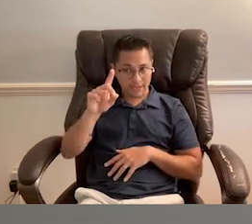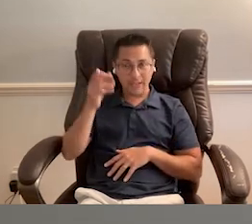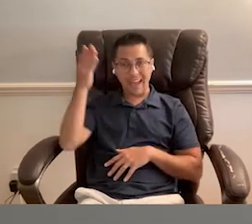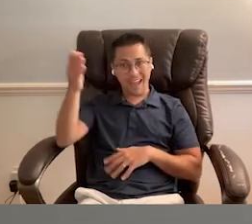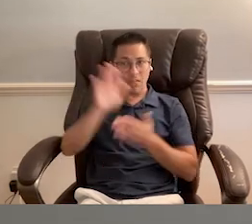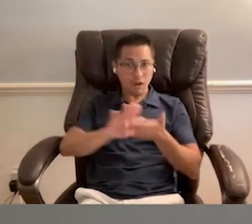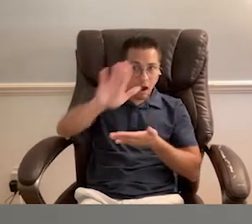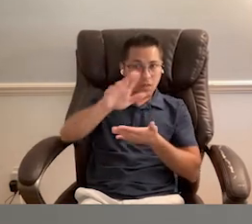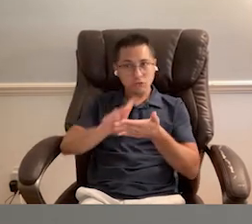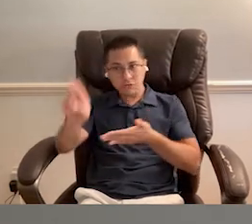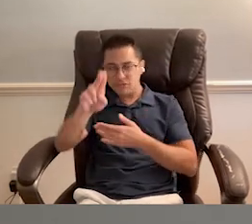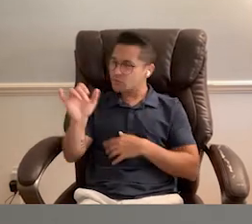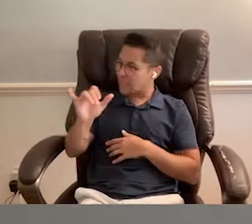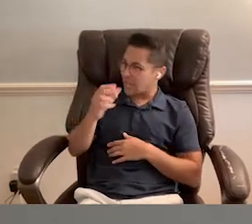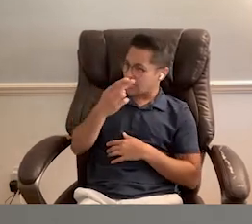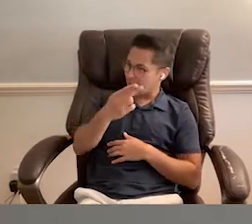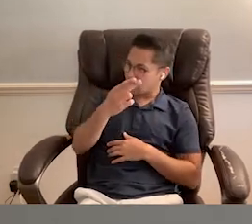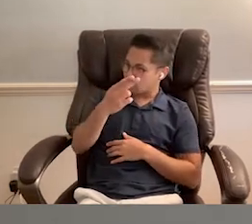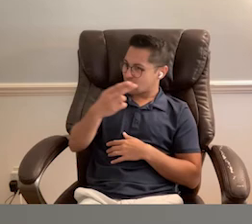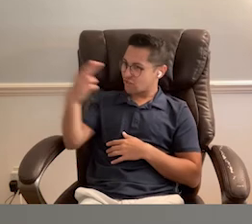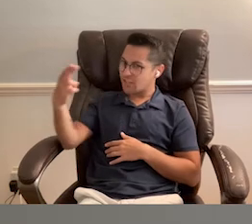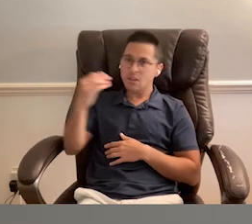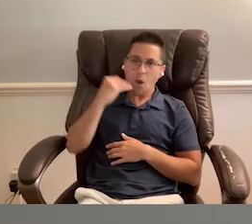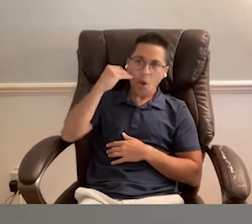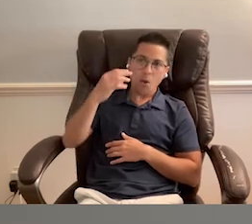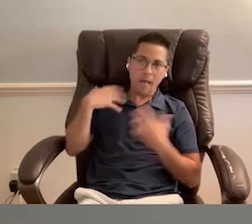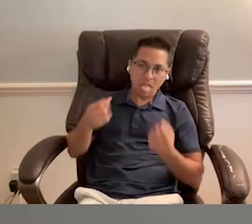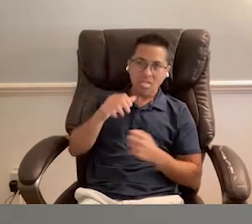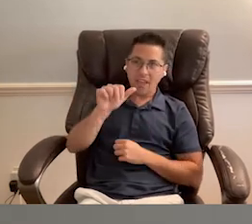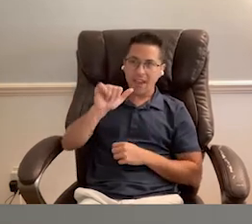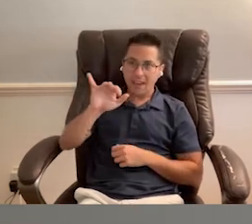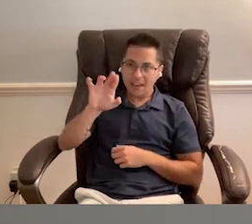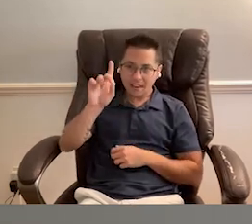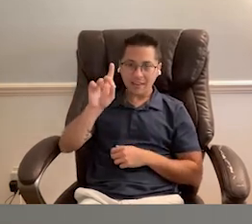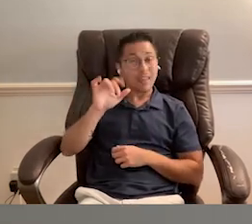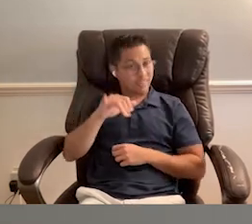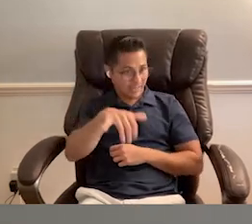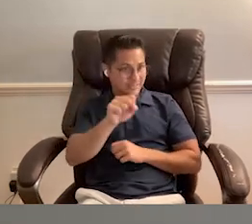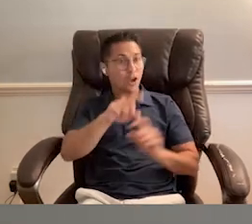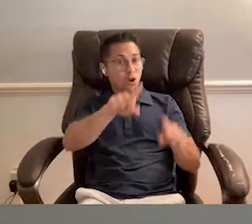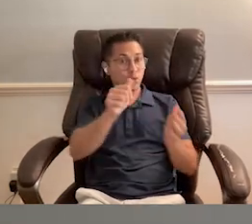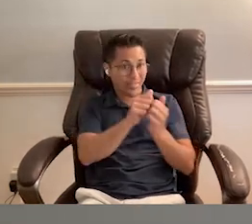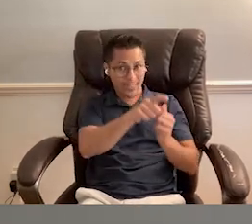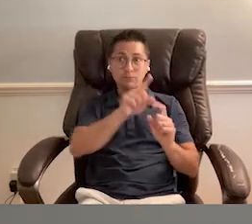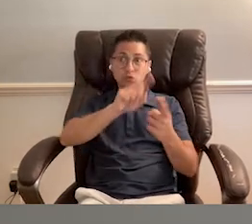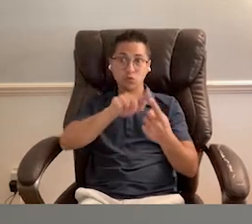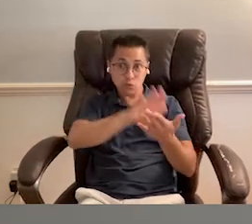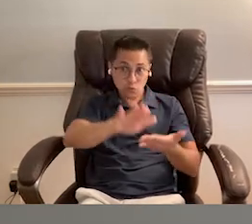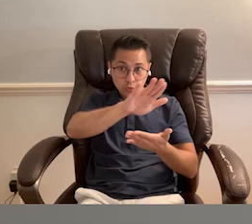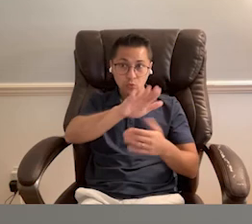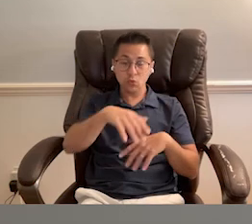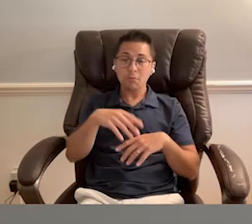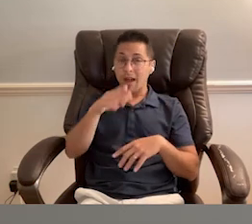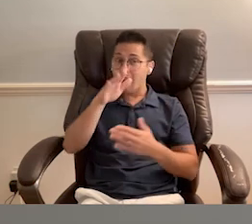and university. So it'll be like an HHA, like a home health aid? Yeah, that goes with him to school. But he also, at colleges